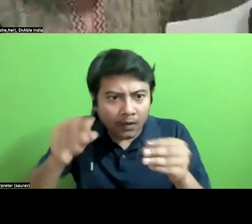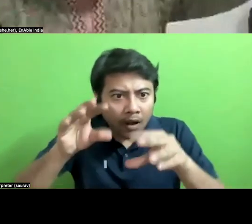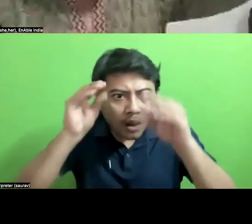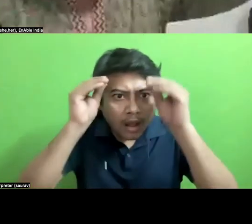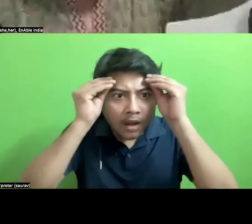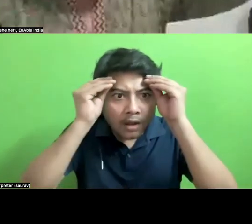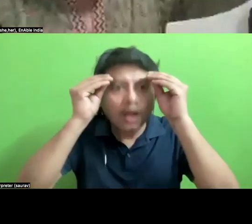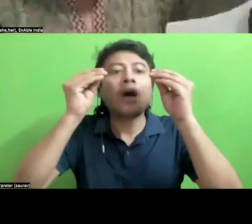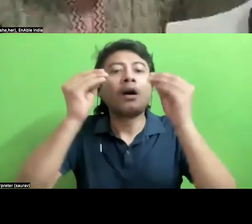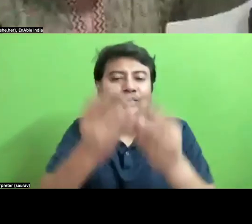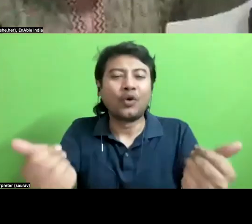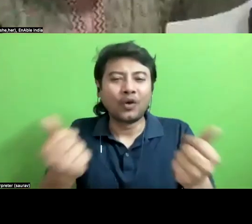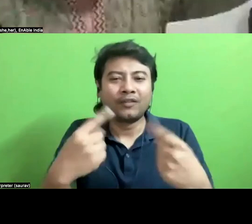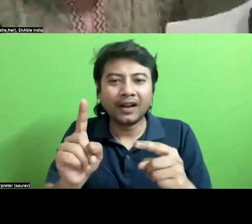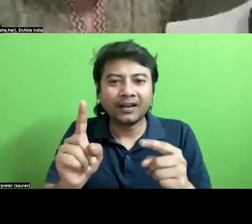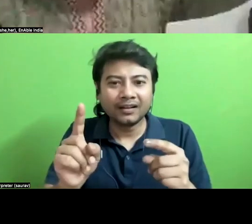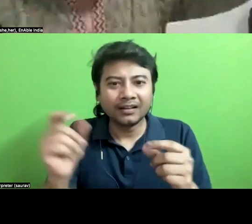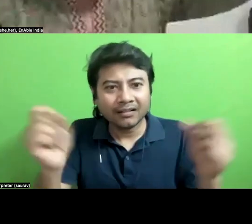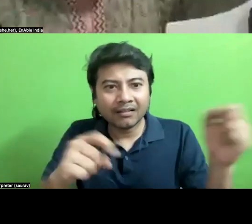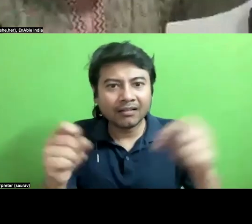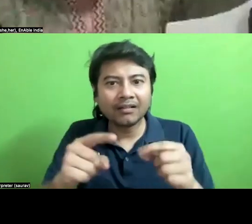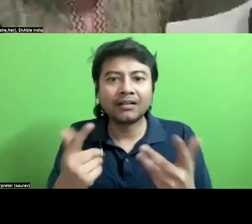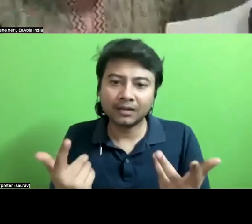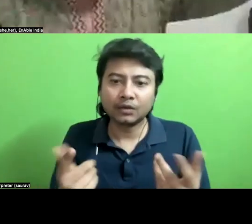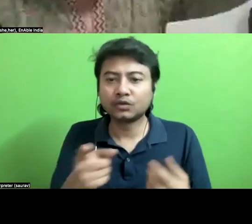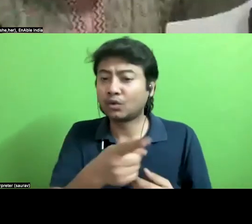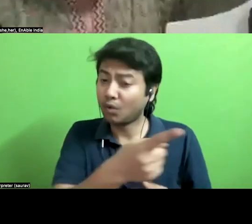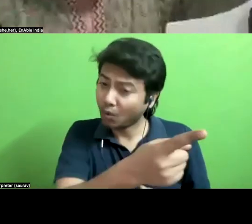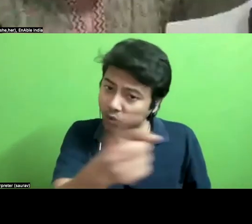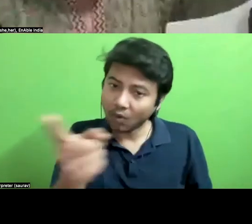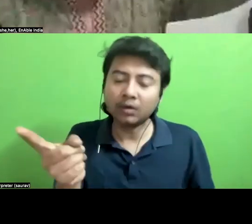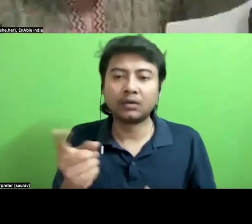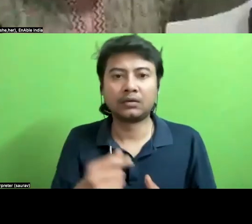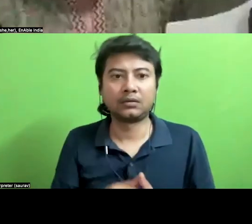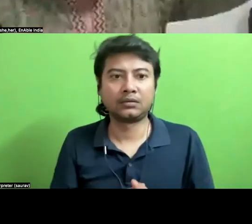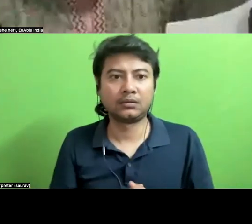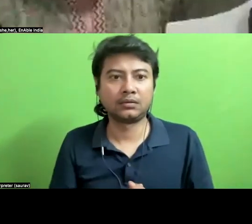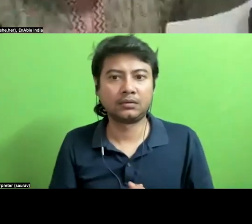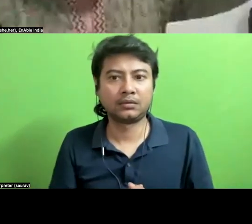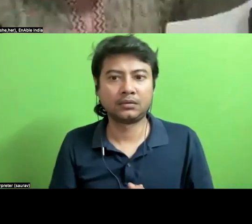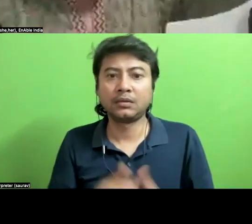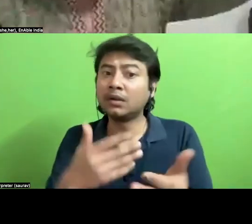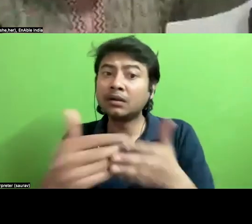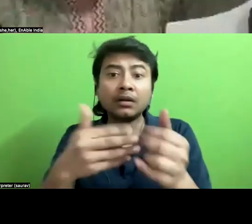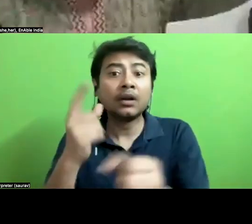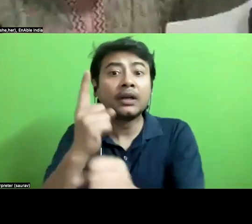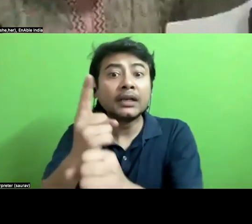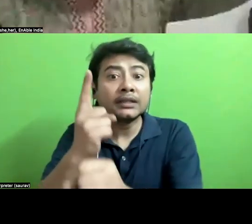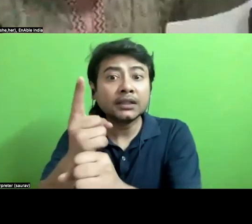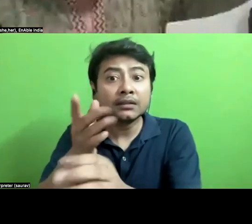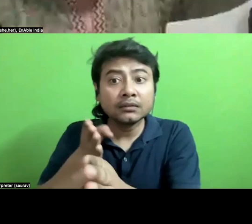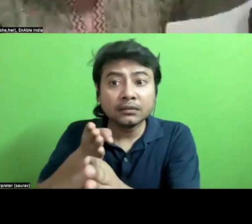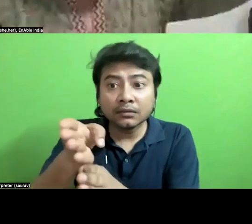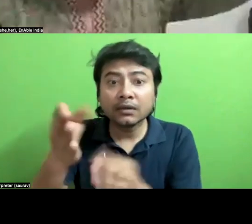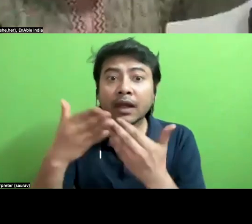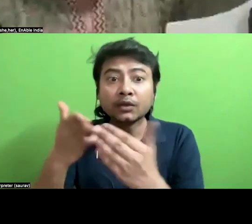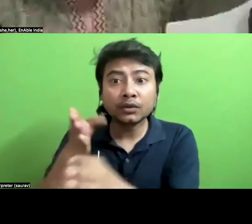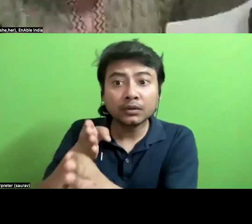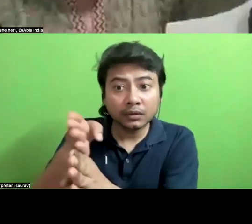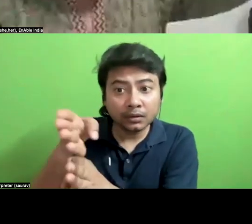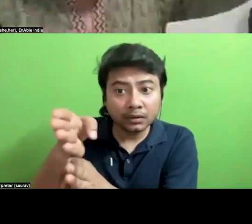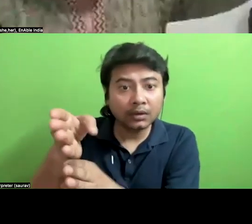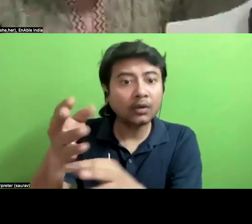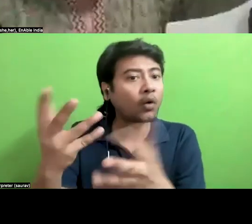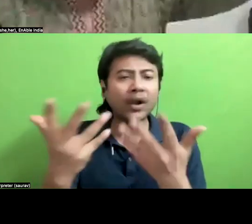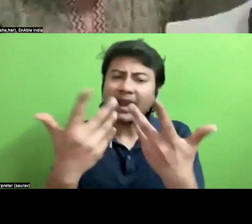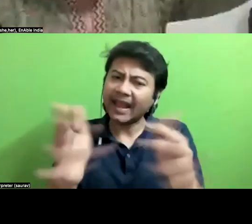member. Now, and so this will be true for the people who are from an education sector. Let's work on a narrative,